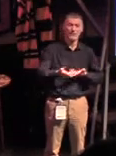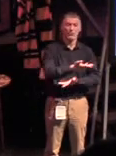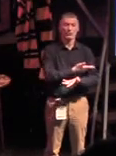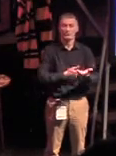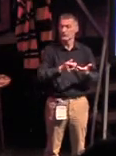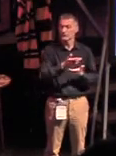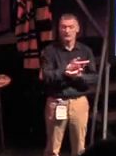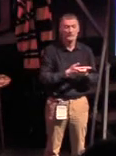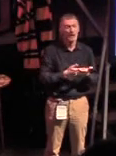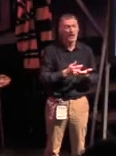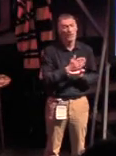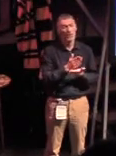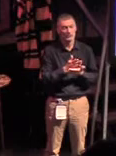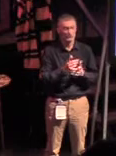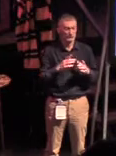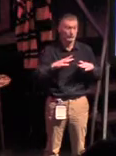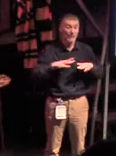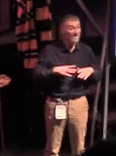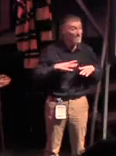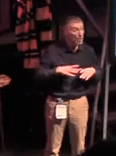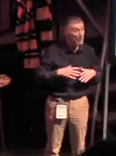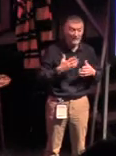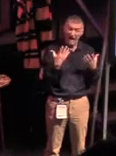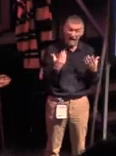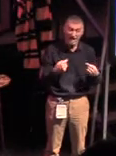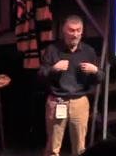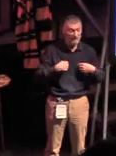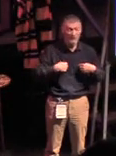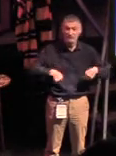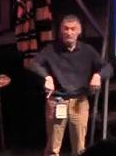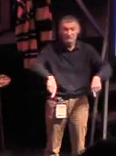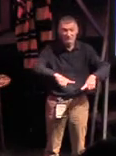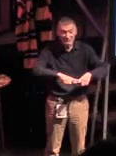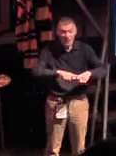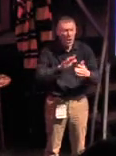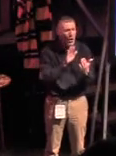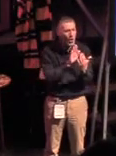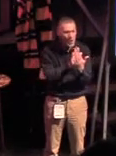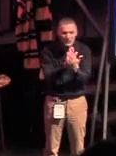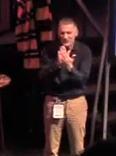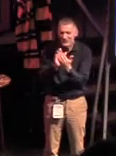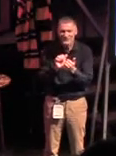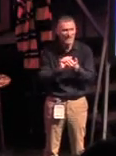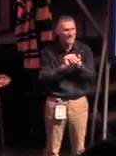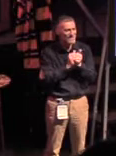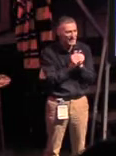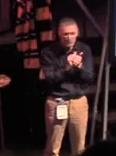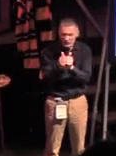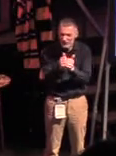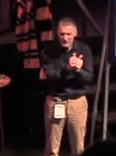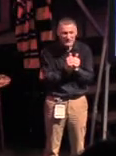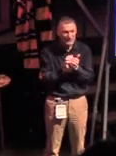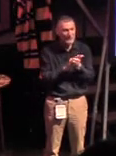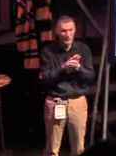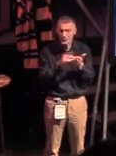Our informality, our closeness, and our friendships allow us to share